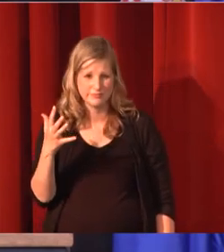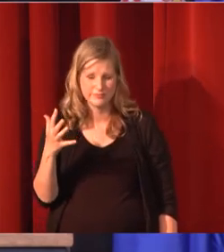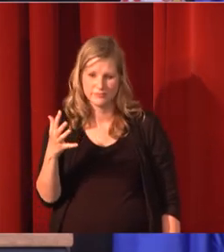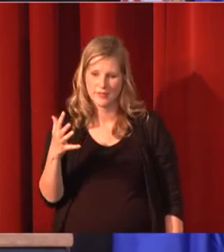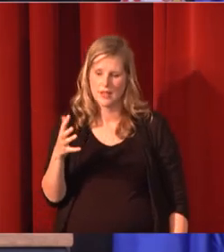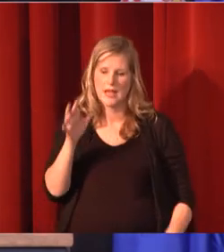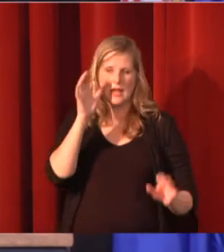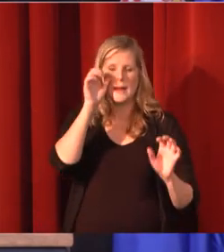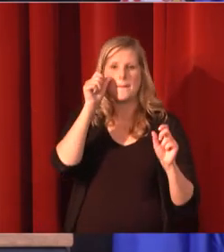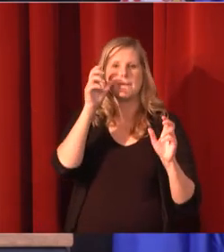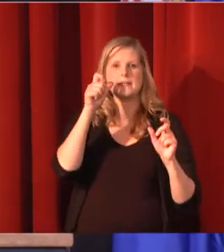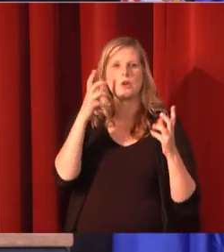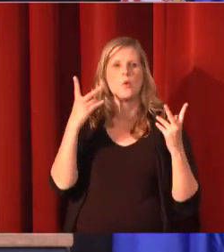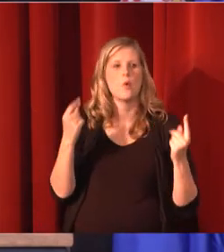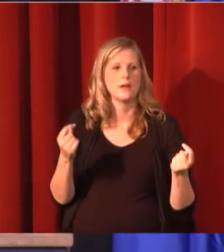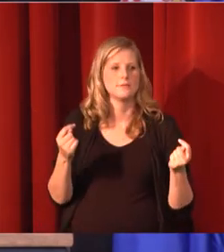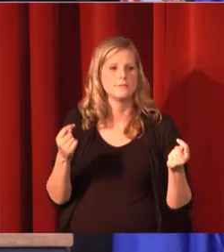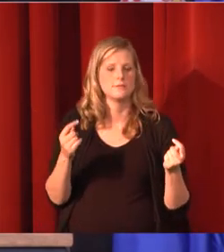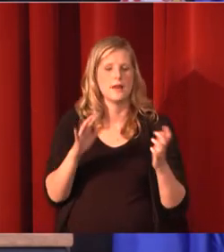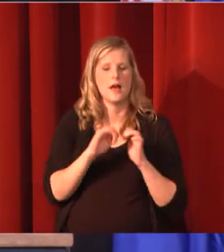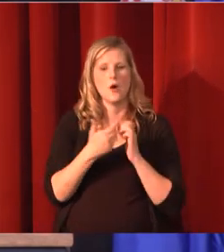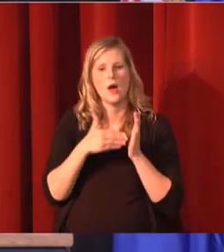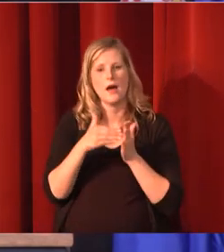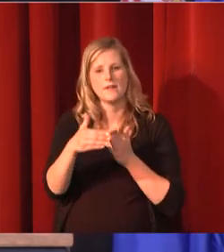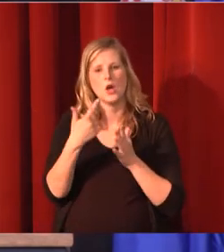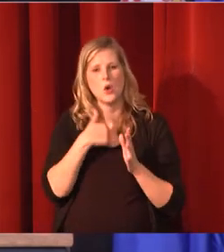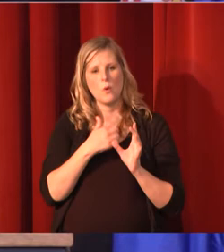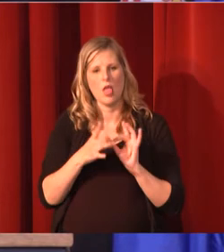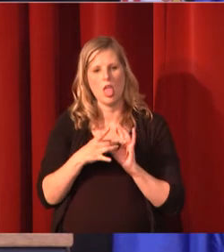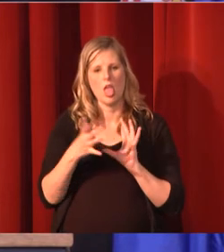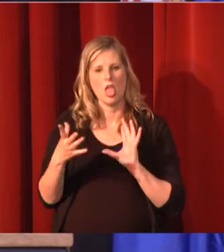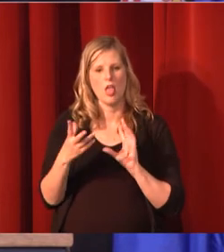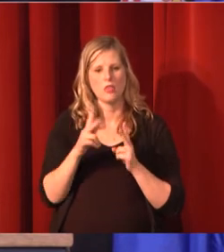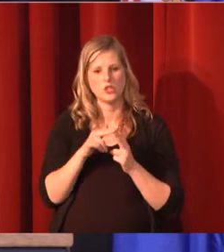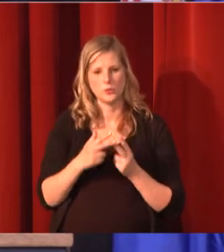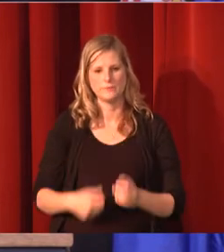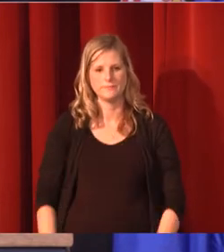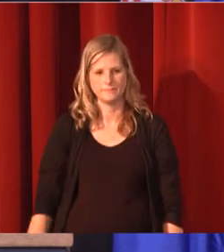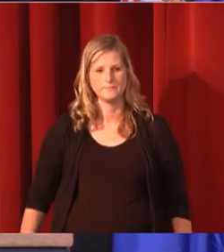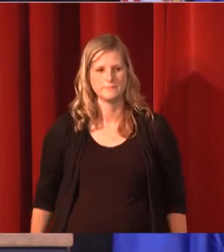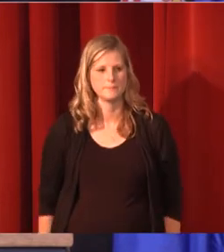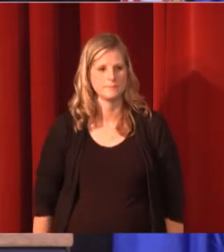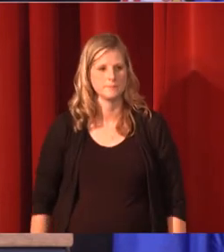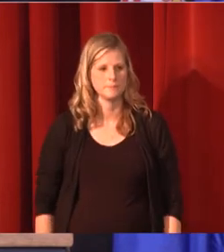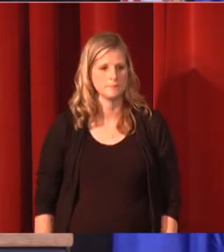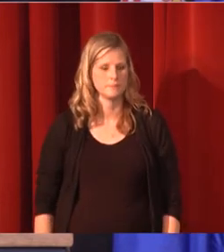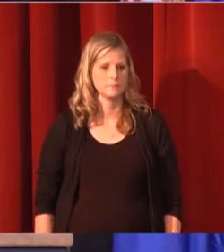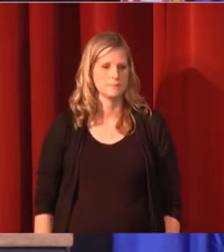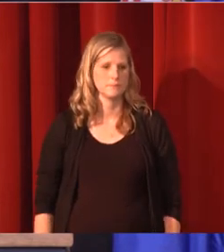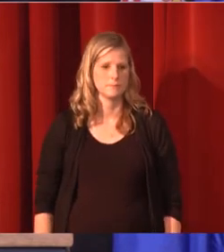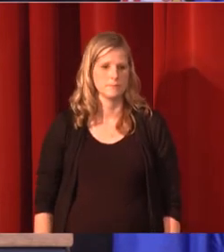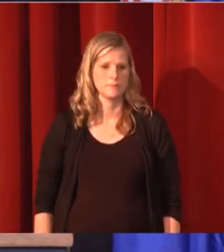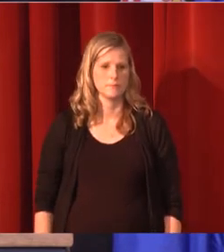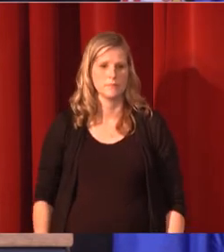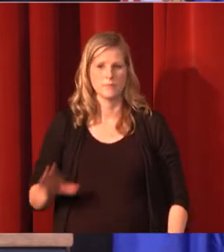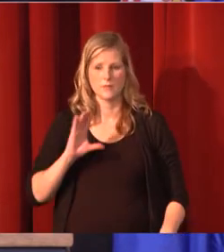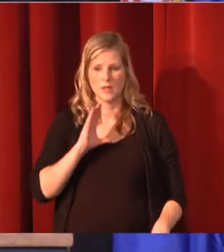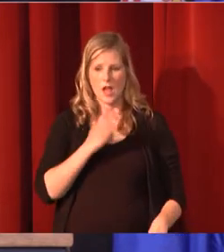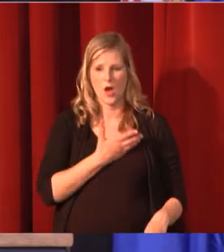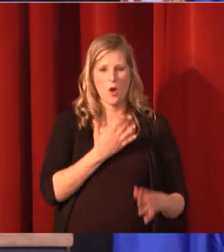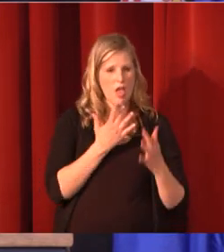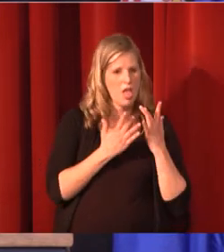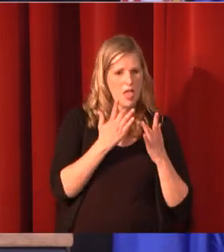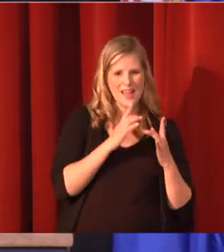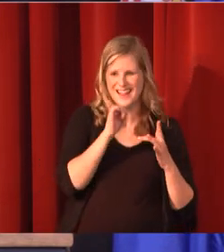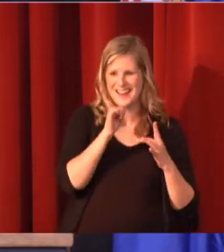amazes me is how often we disconnect the to our disparities aren't